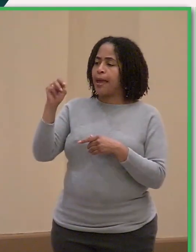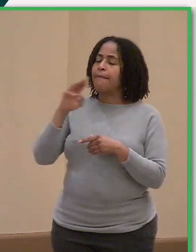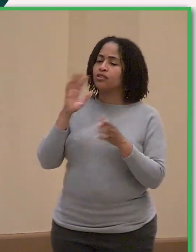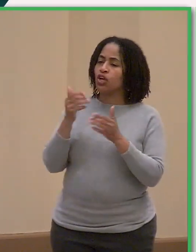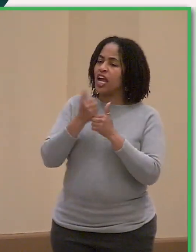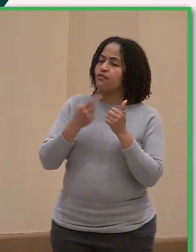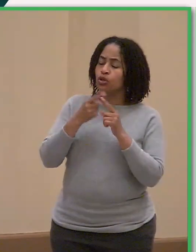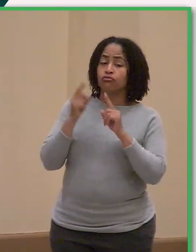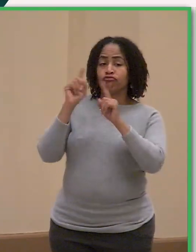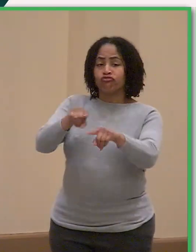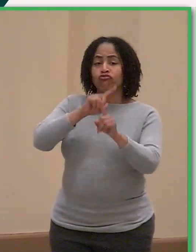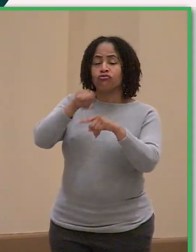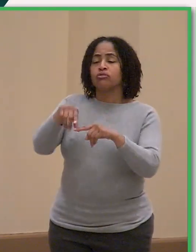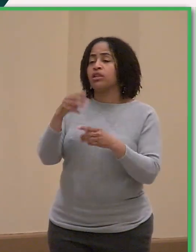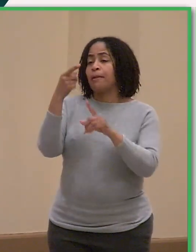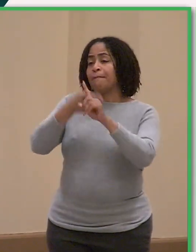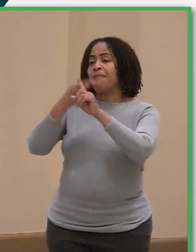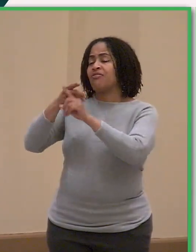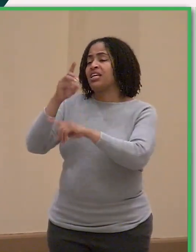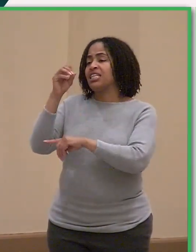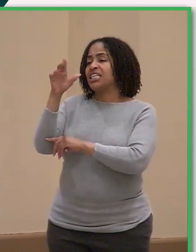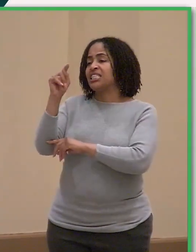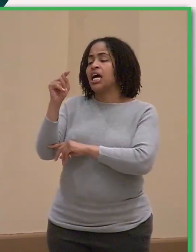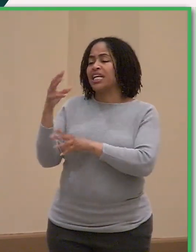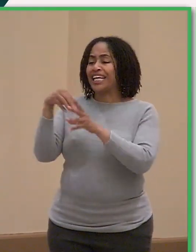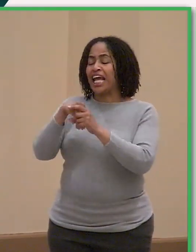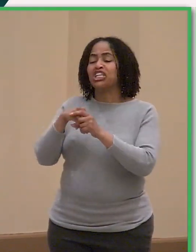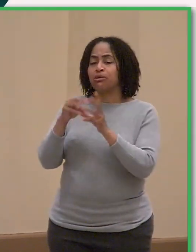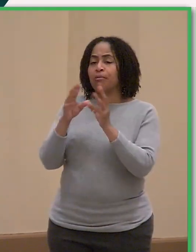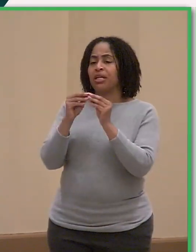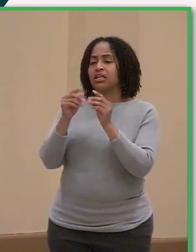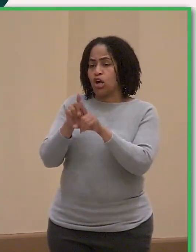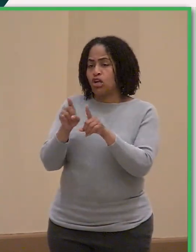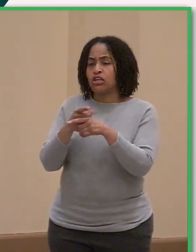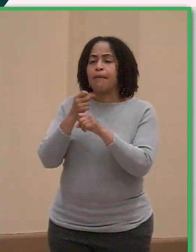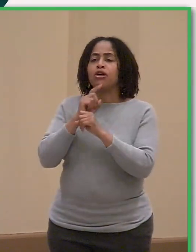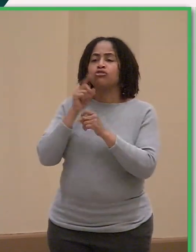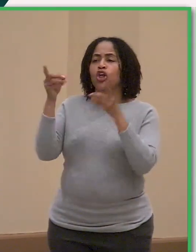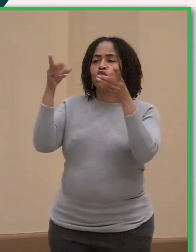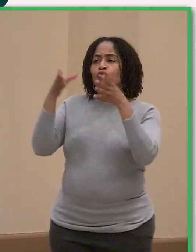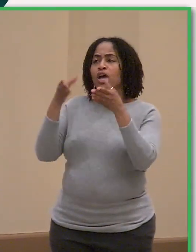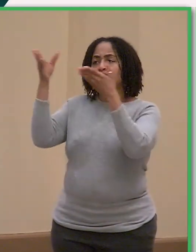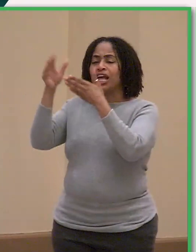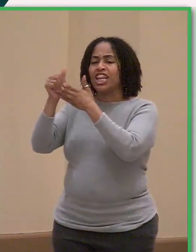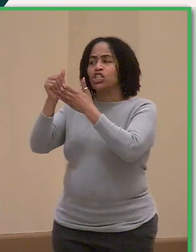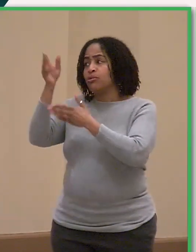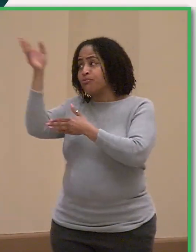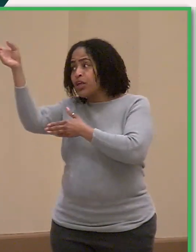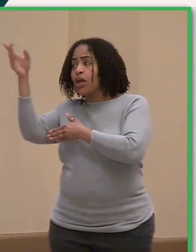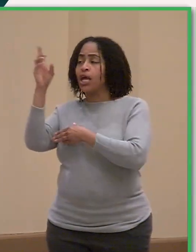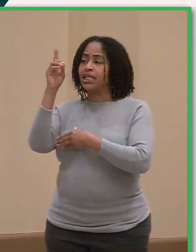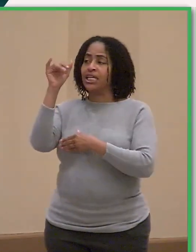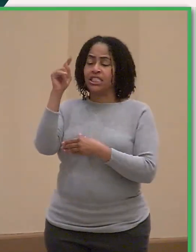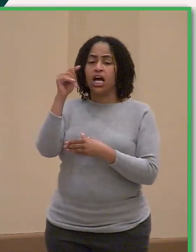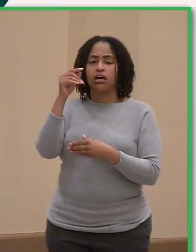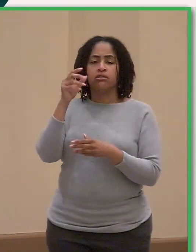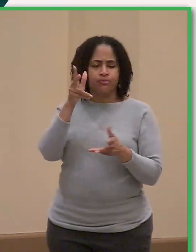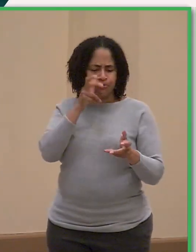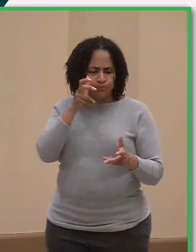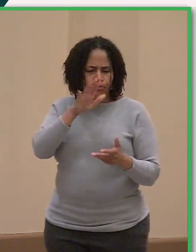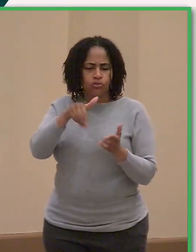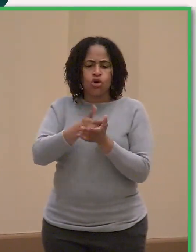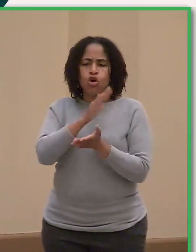the monthly DDOT community engagement meetings as well too, to make sure that the directors and the leadership of DDOT are hearing all of the